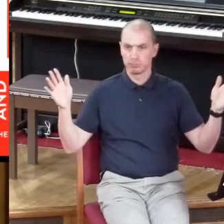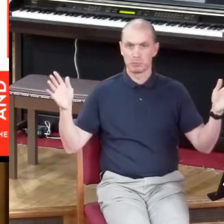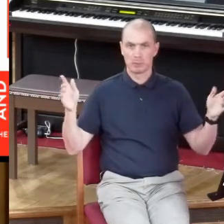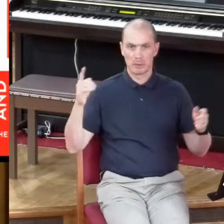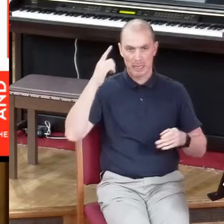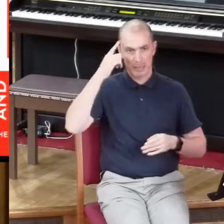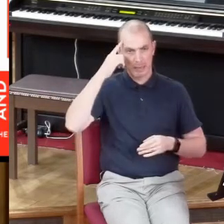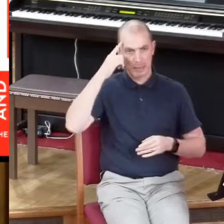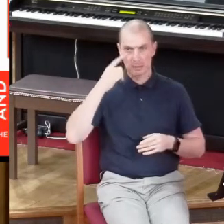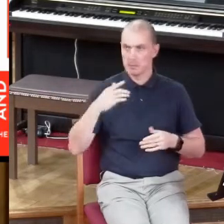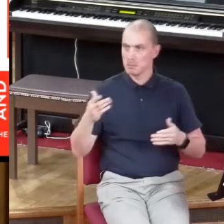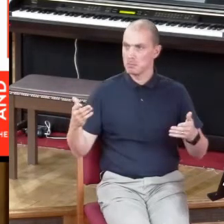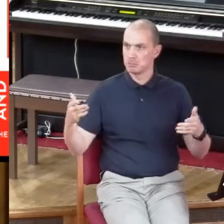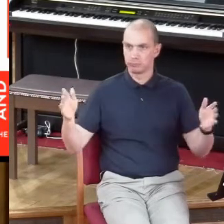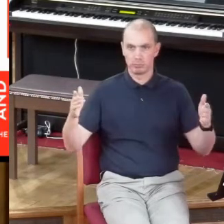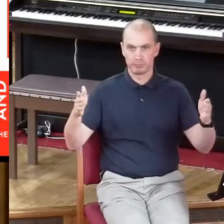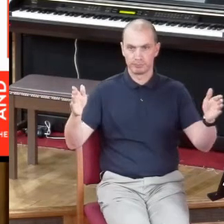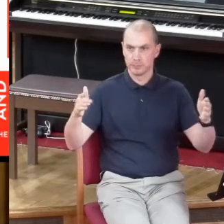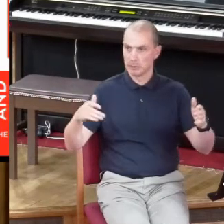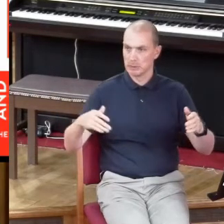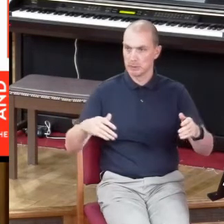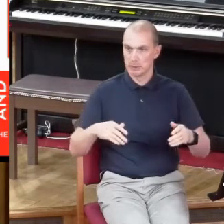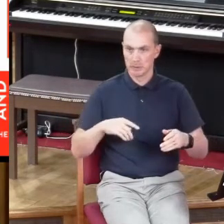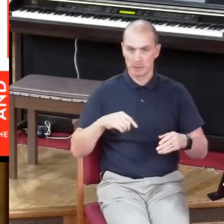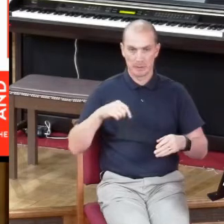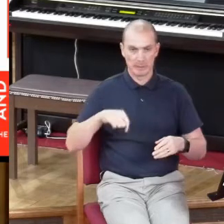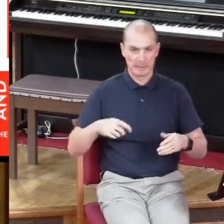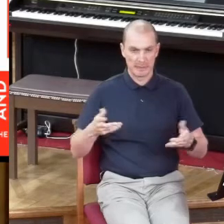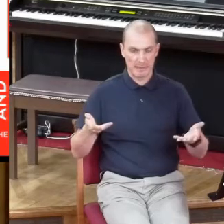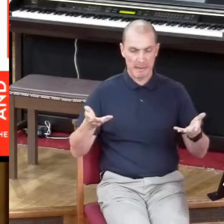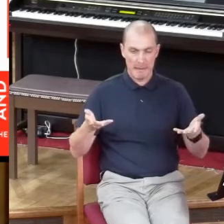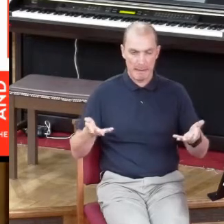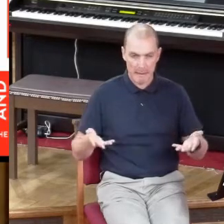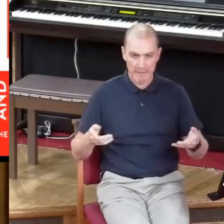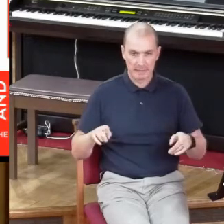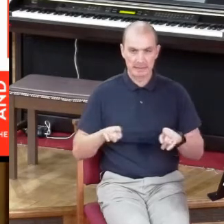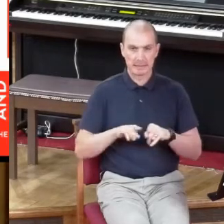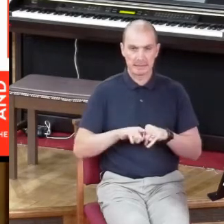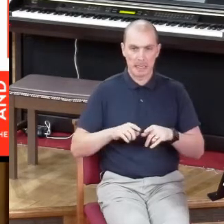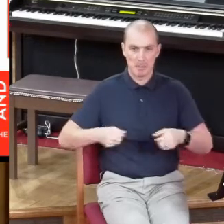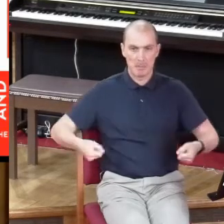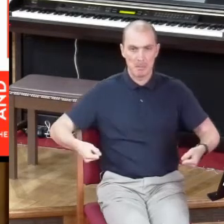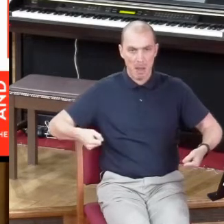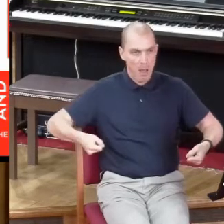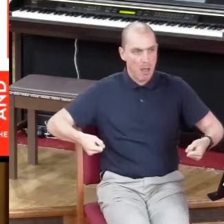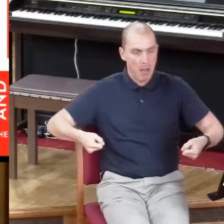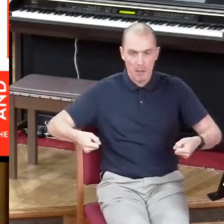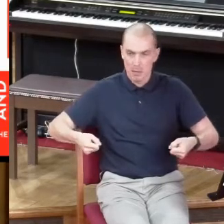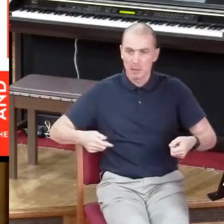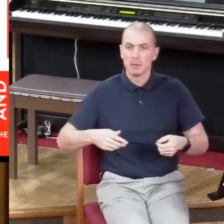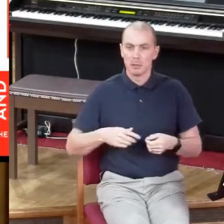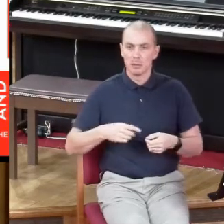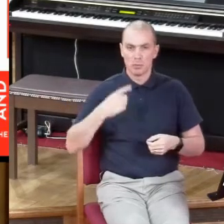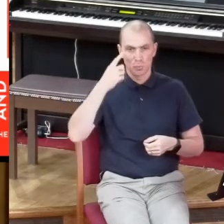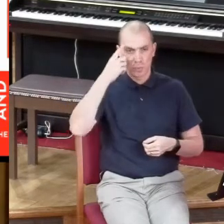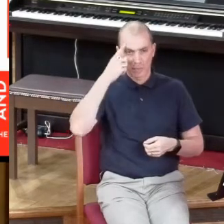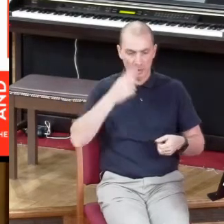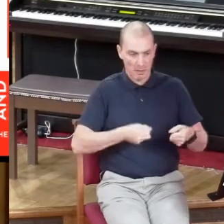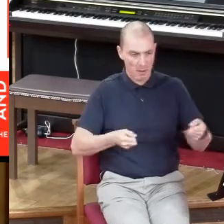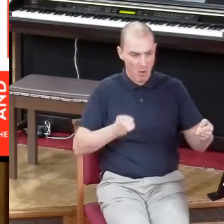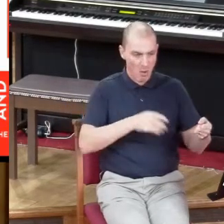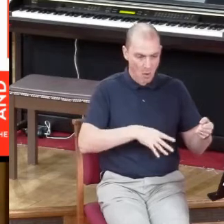with all the unnecessary baggage that the church carries around with it. Unnecessary baggage, but yet seems to be things that we need. Committees